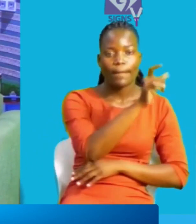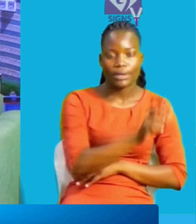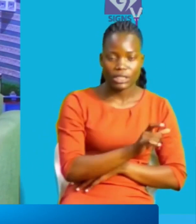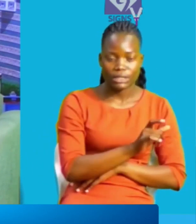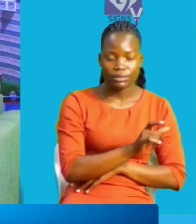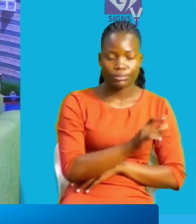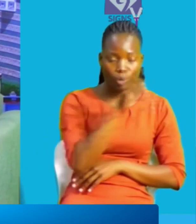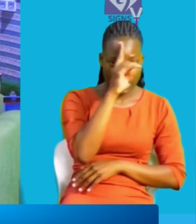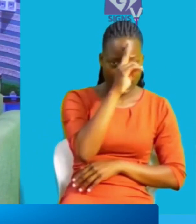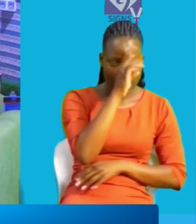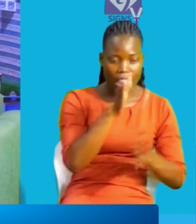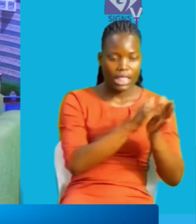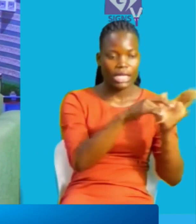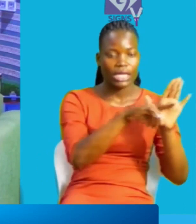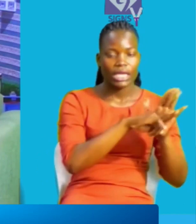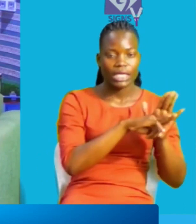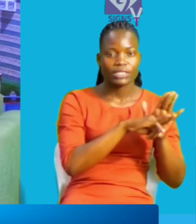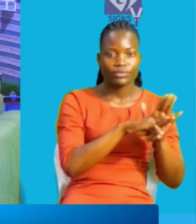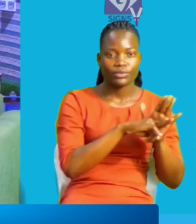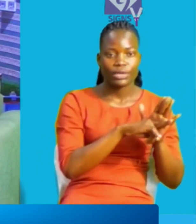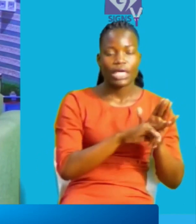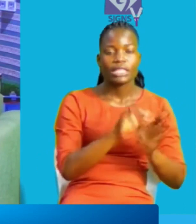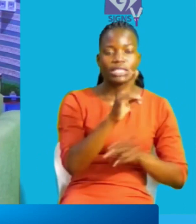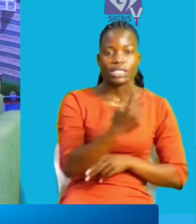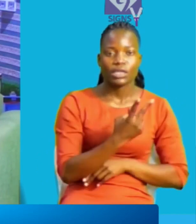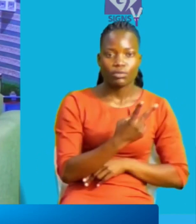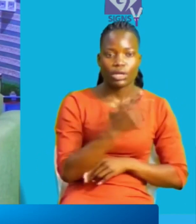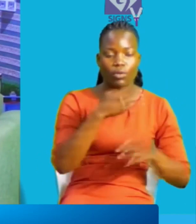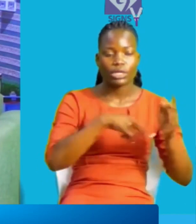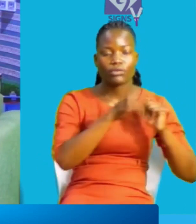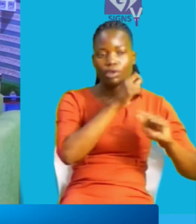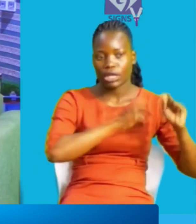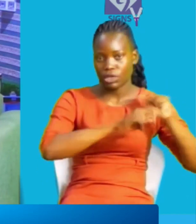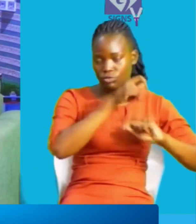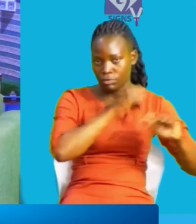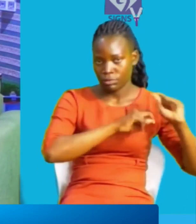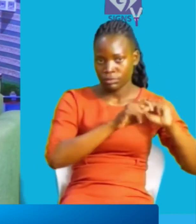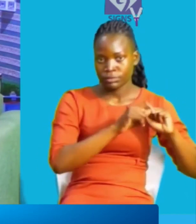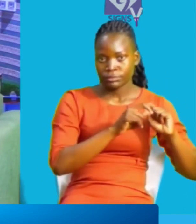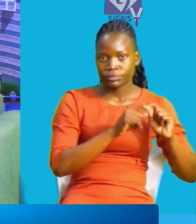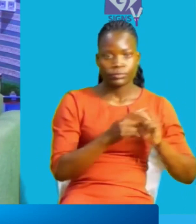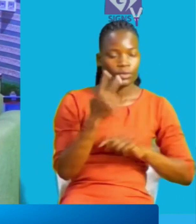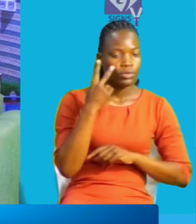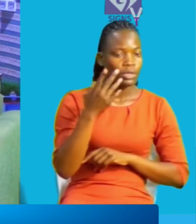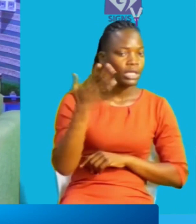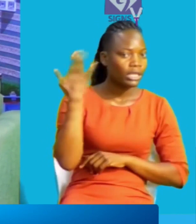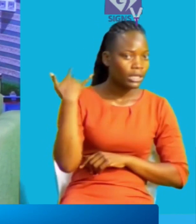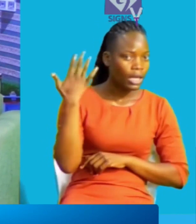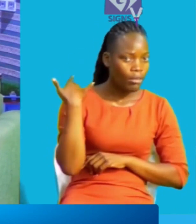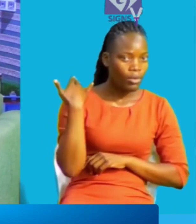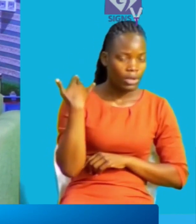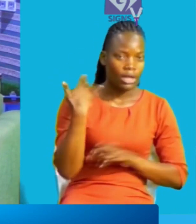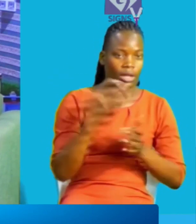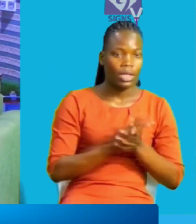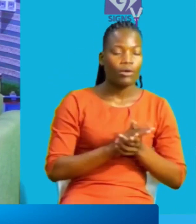na nani? Askari. That negative perception. Ya pili, the tradition. ulikuwa unapata za kwamba